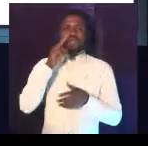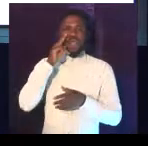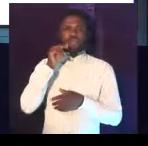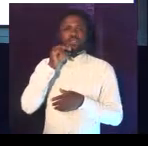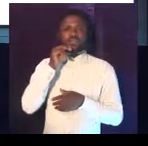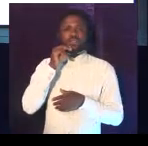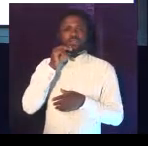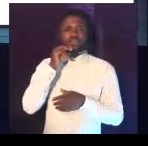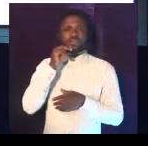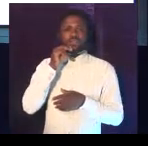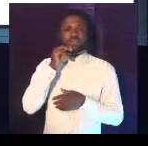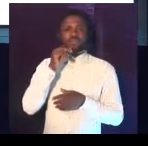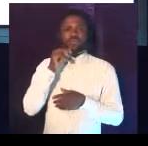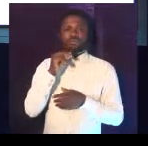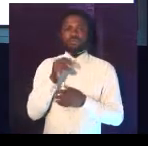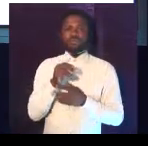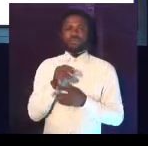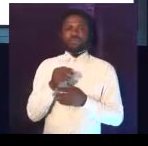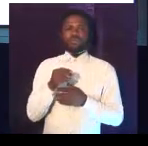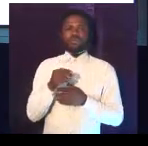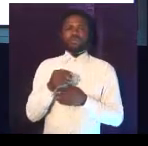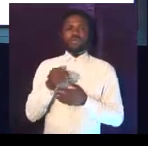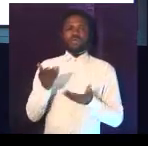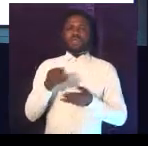Here in Nigeria,